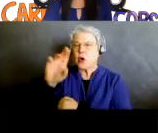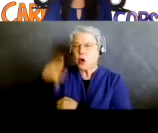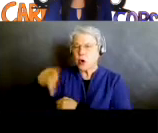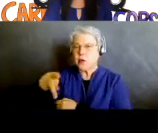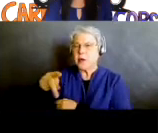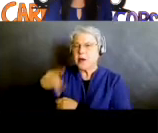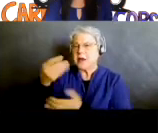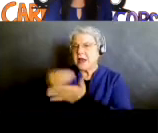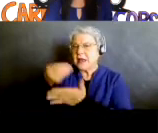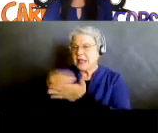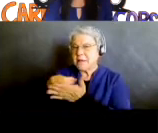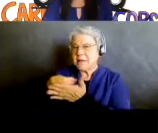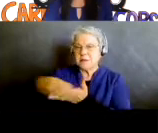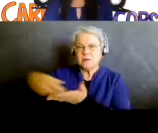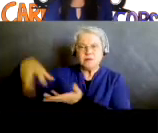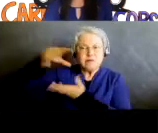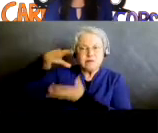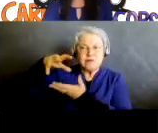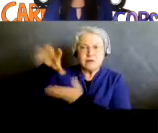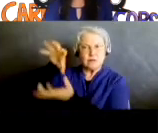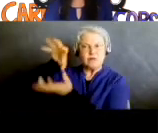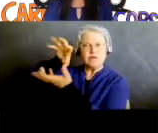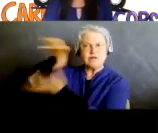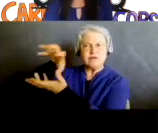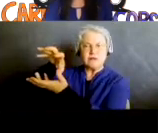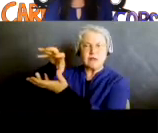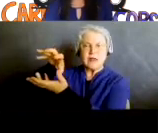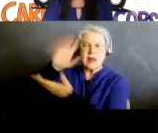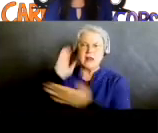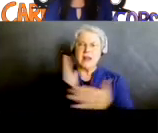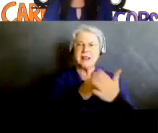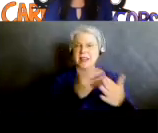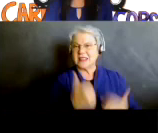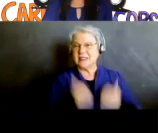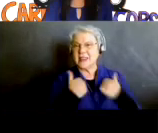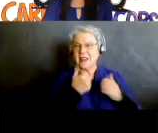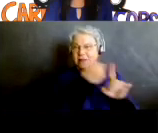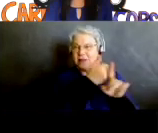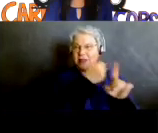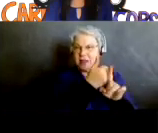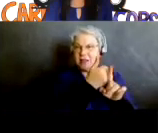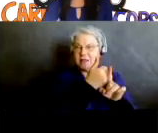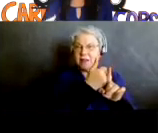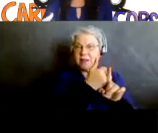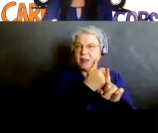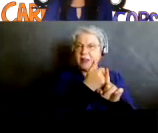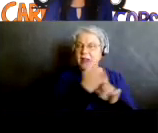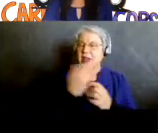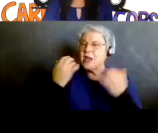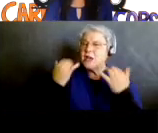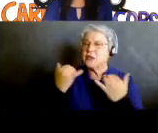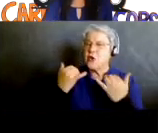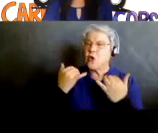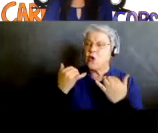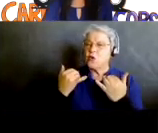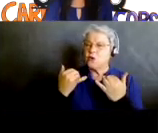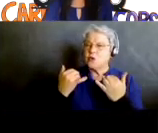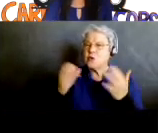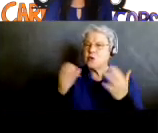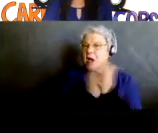itself, right? So to bring this back to the title of today's panel, the Abolish ICE